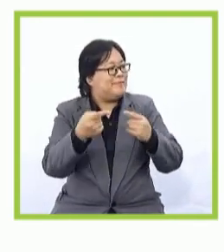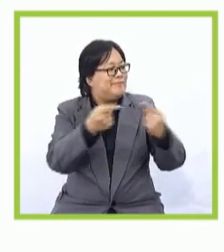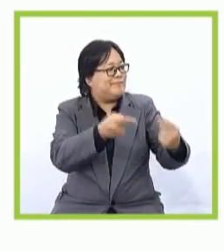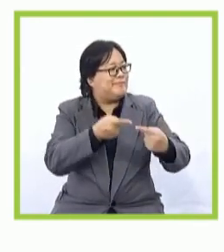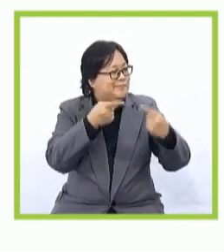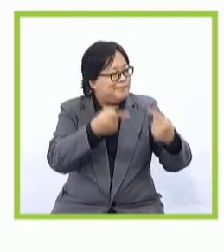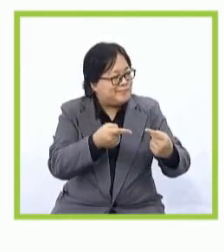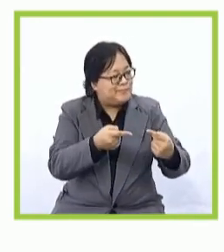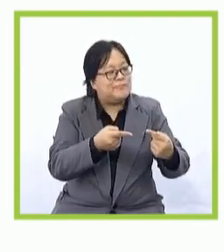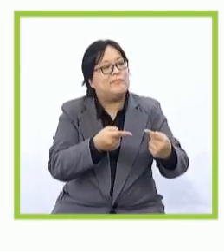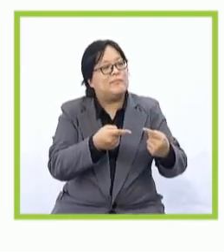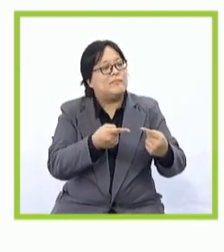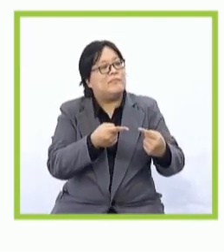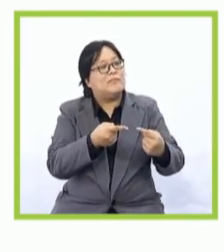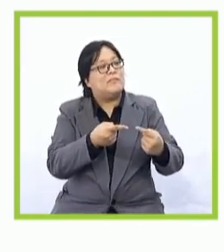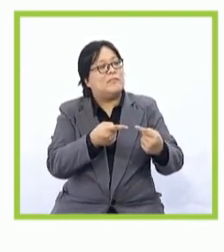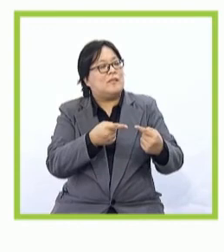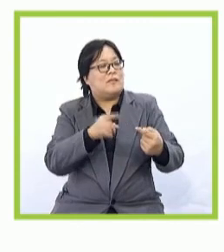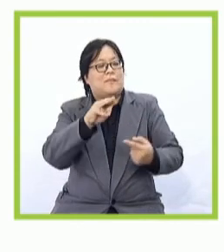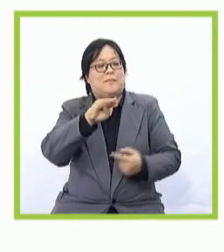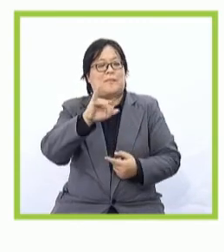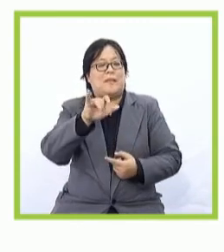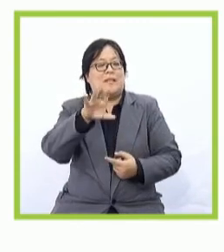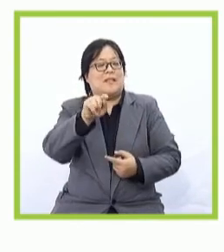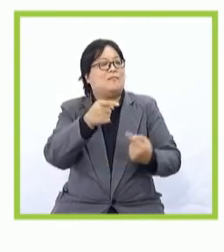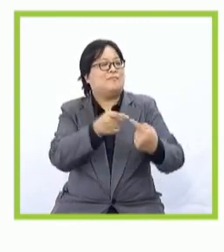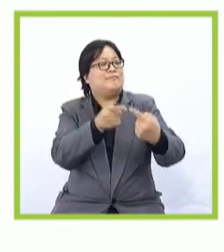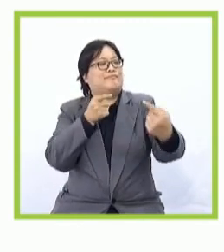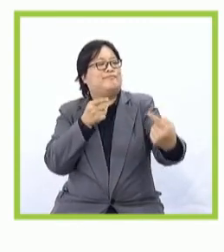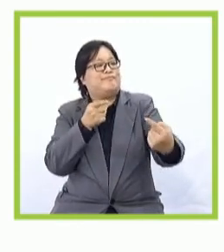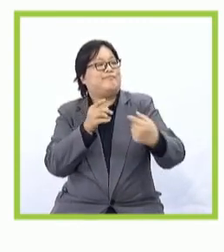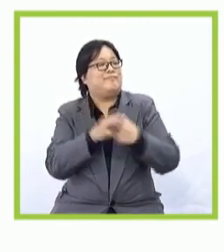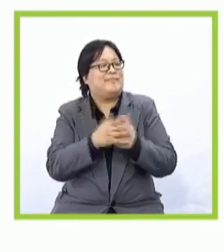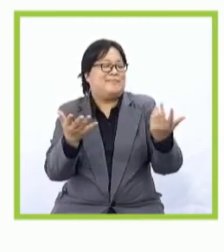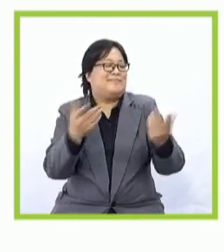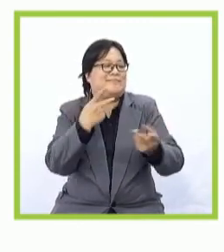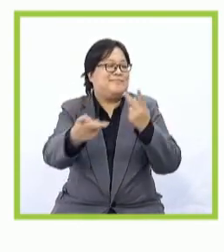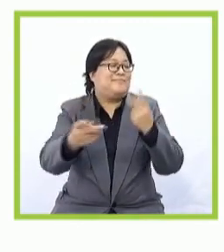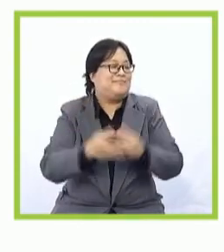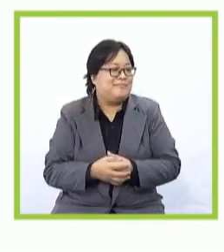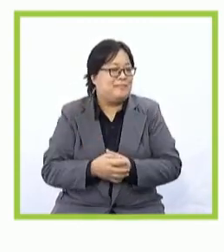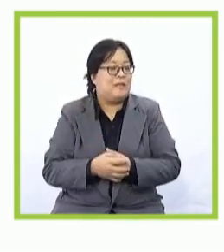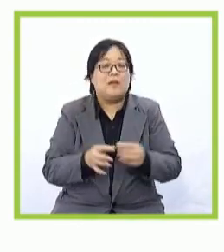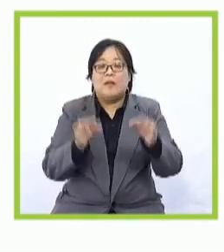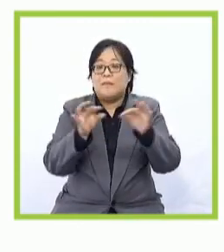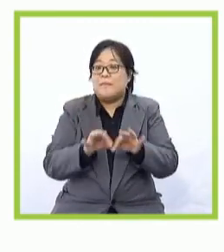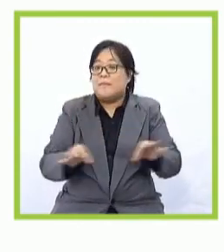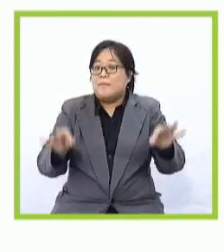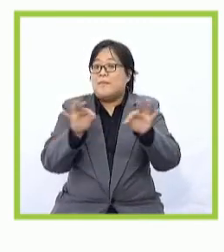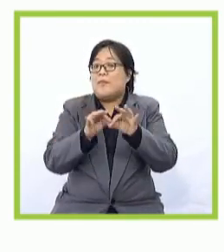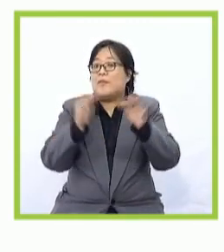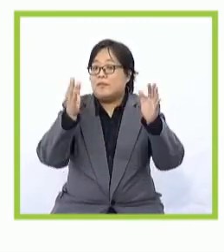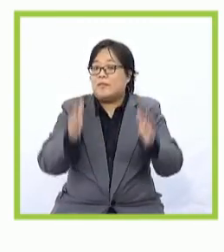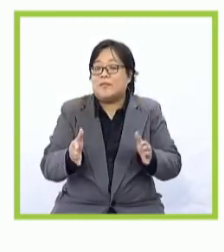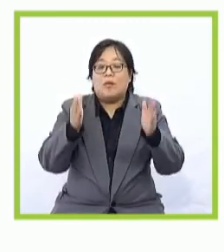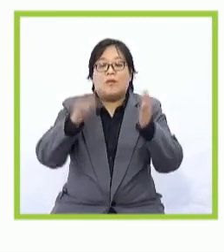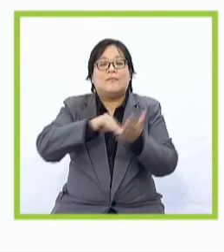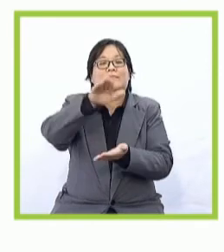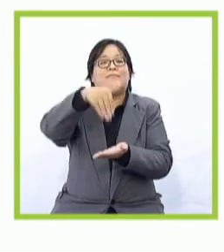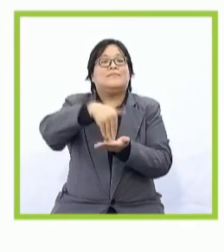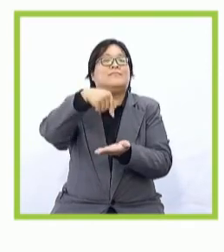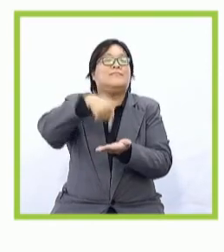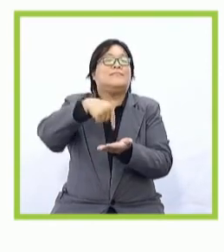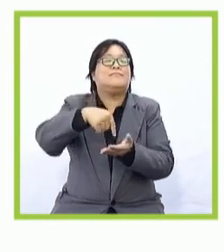with their most militant opponents. That also, there's no point. The key people are the people in the middle. But